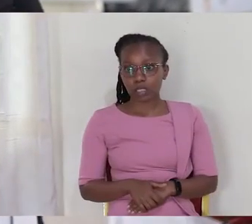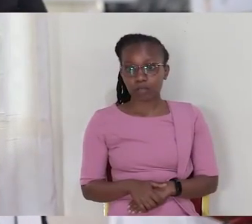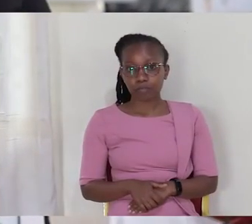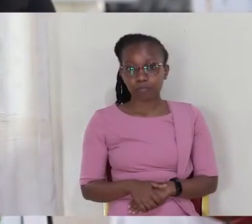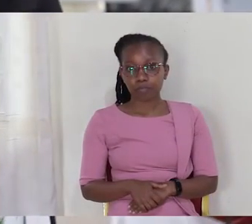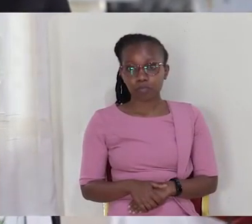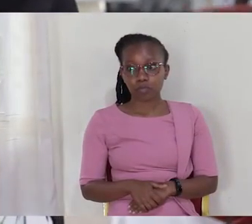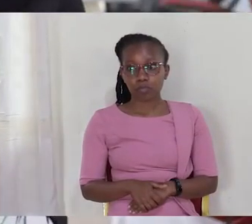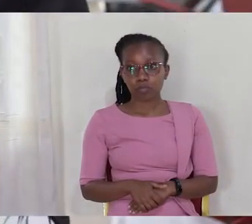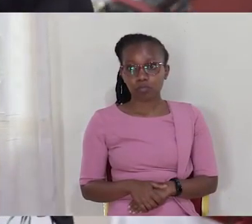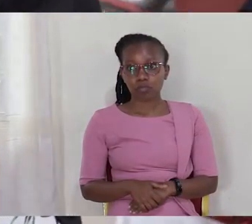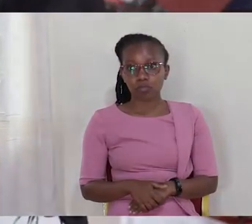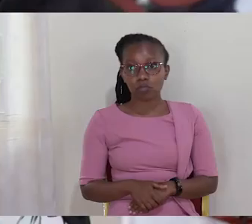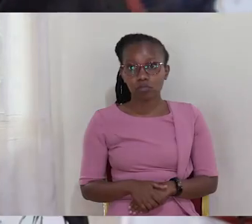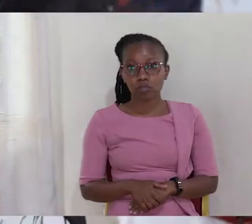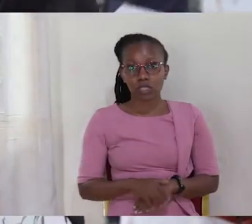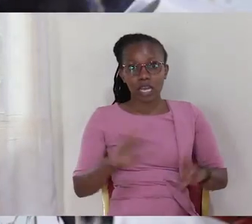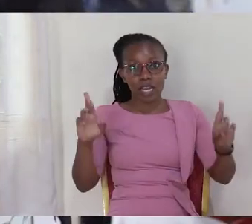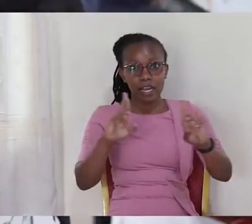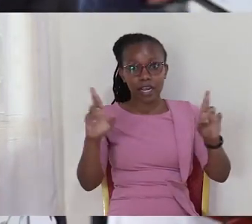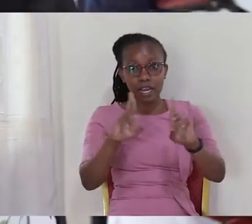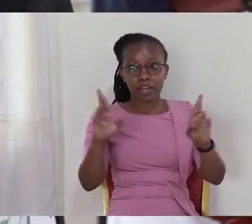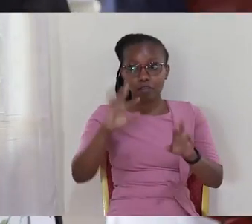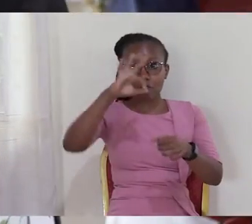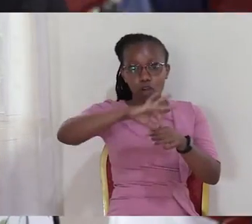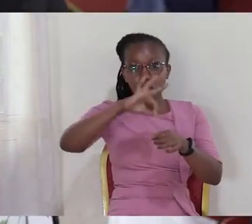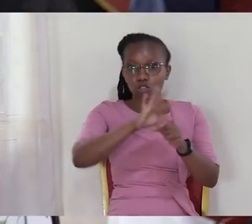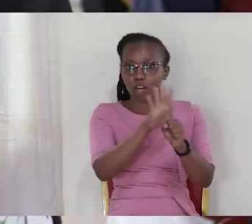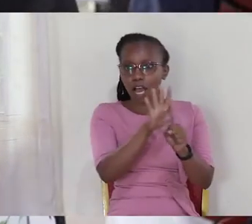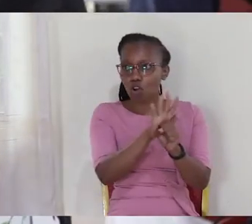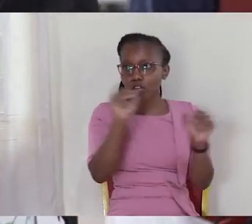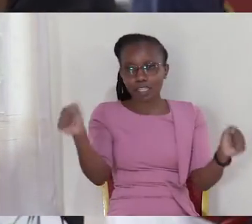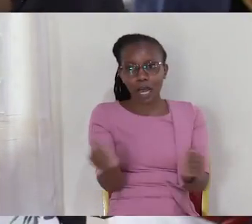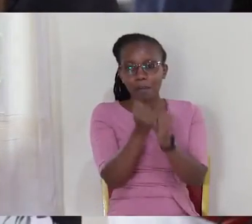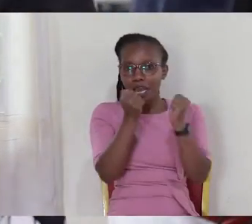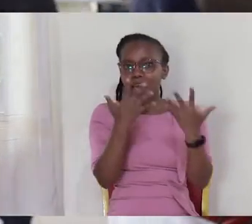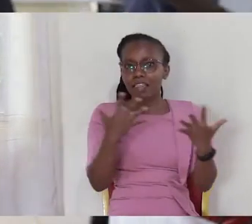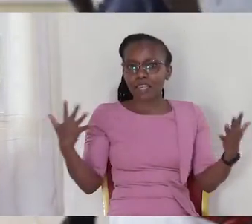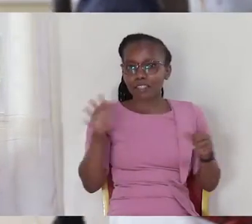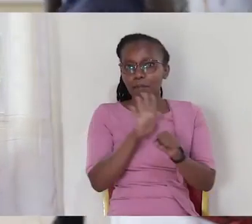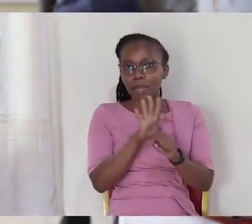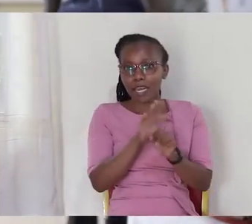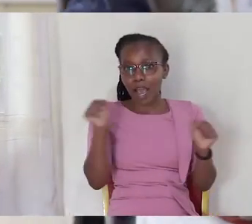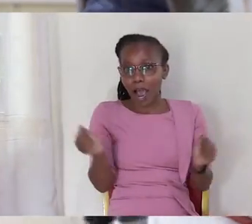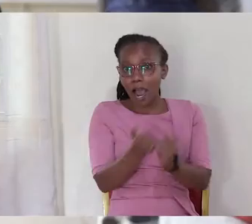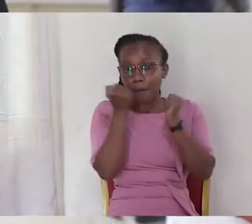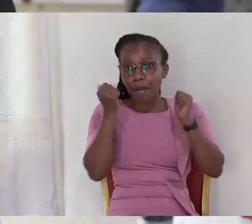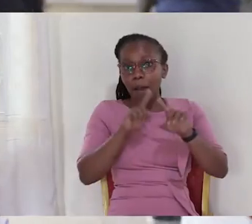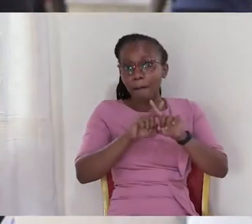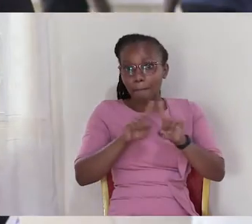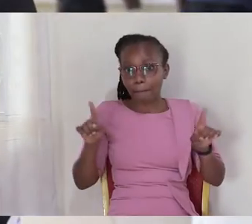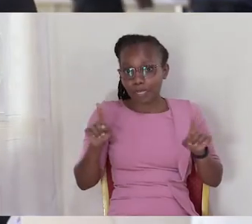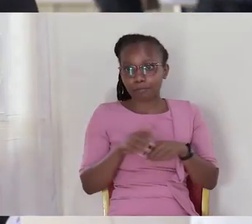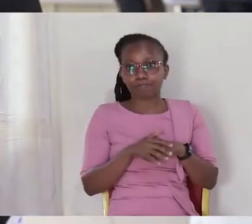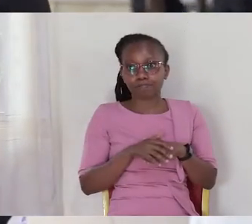gearing up for the upcoming general election, so much is happening, right? So many things are happening, but within this context, he will be able